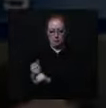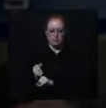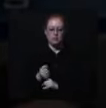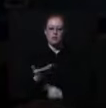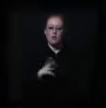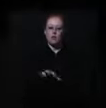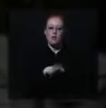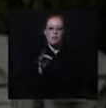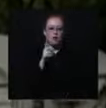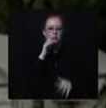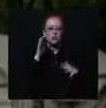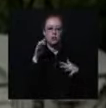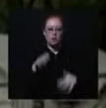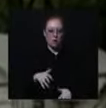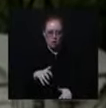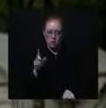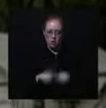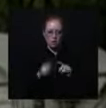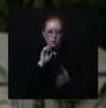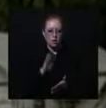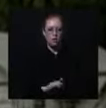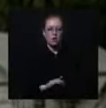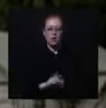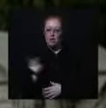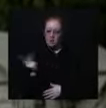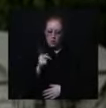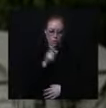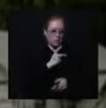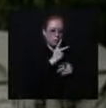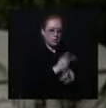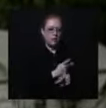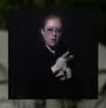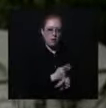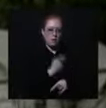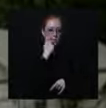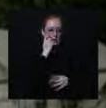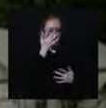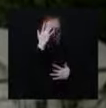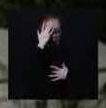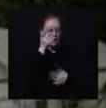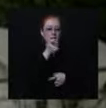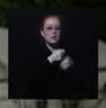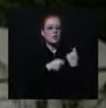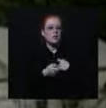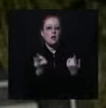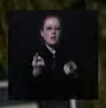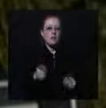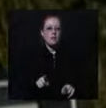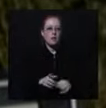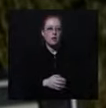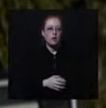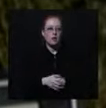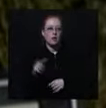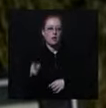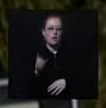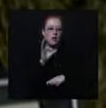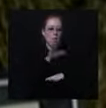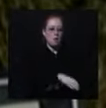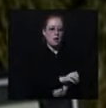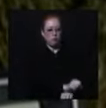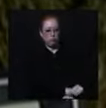belief. They were supposed to be caring for the mentally ill, but instead, prosecutors say they made naked